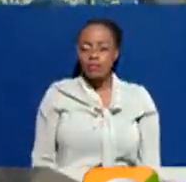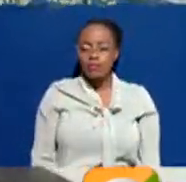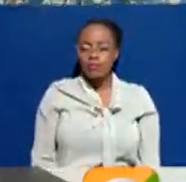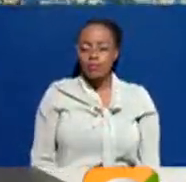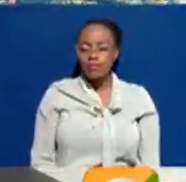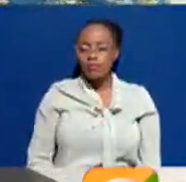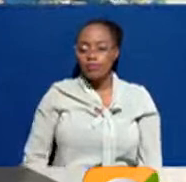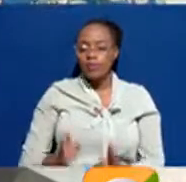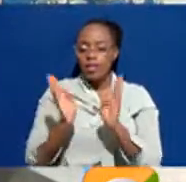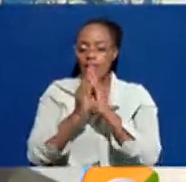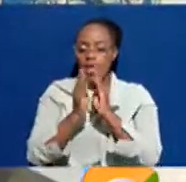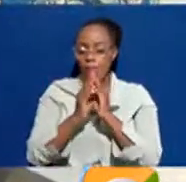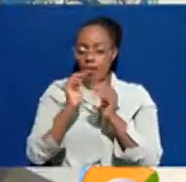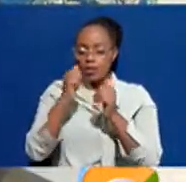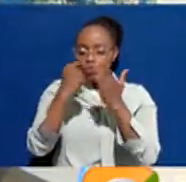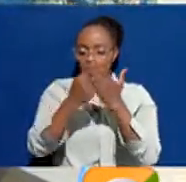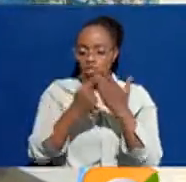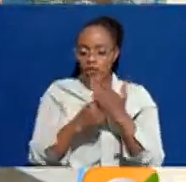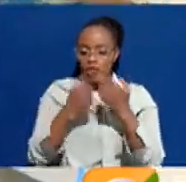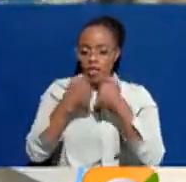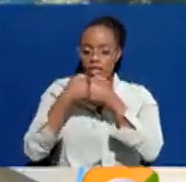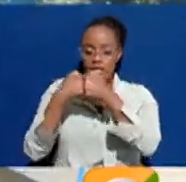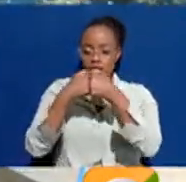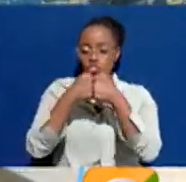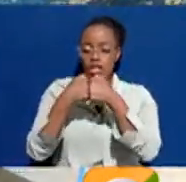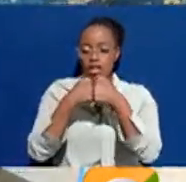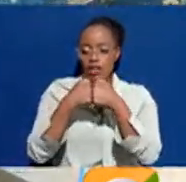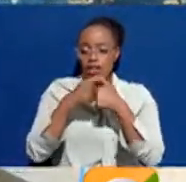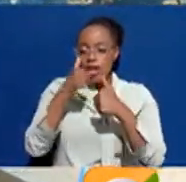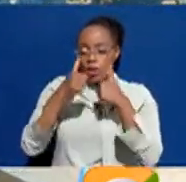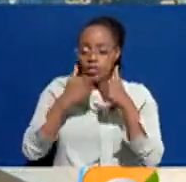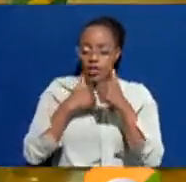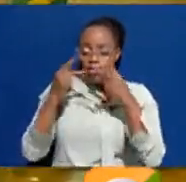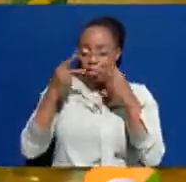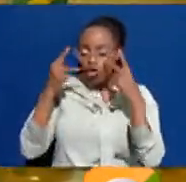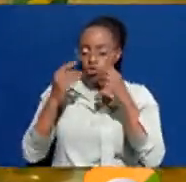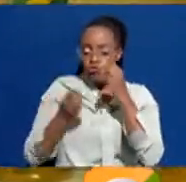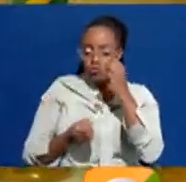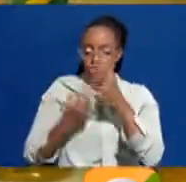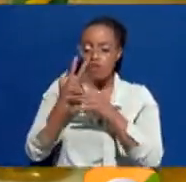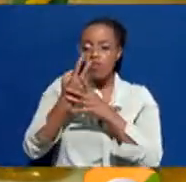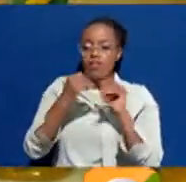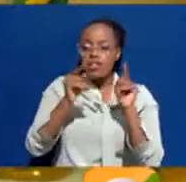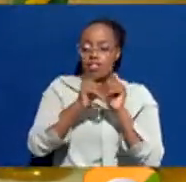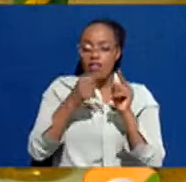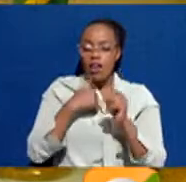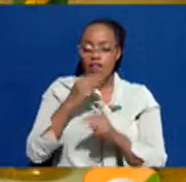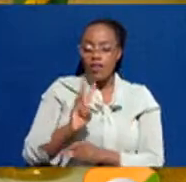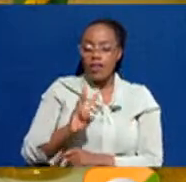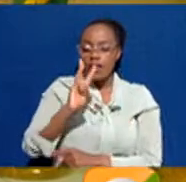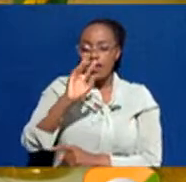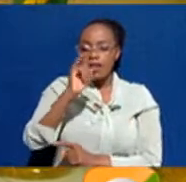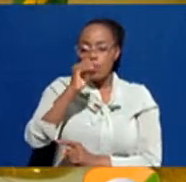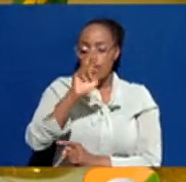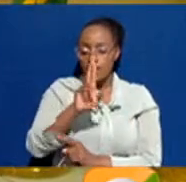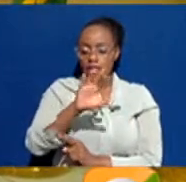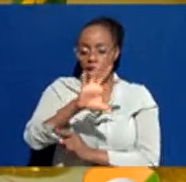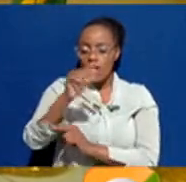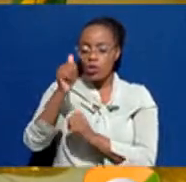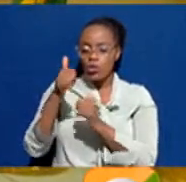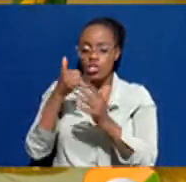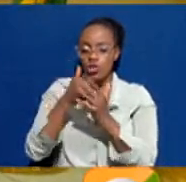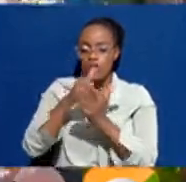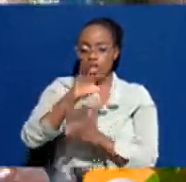The meeting, which discussed the challenges posed by the terror group, was held in Wajir County, which is among